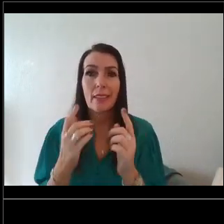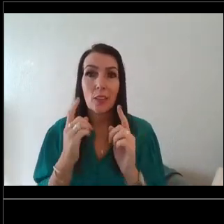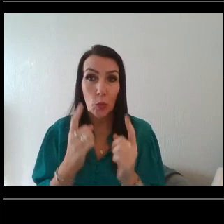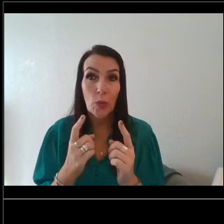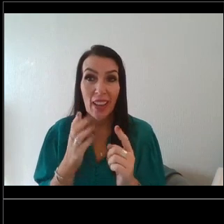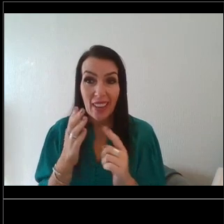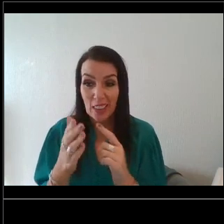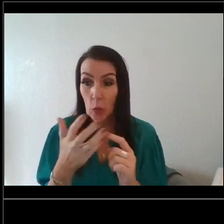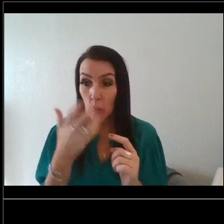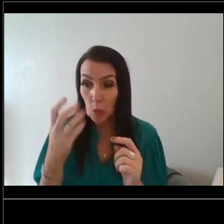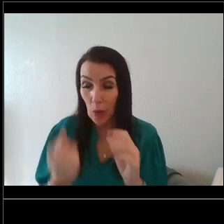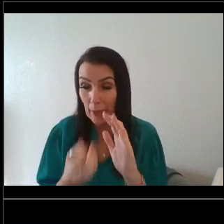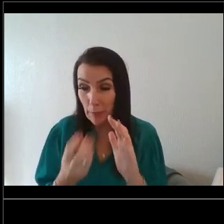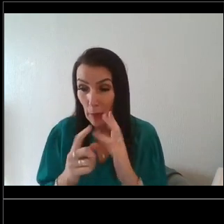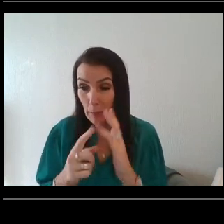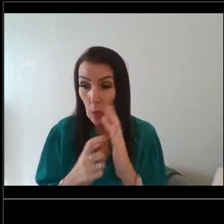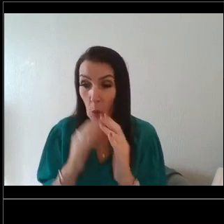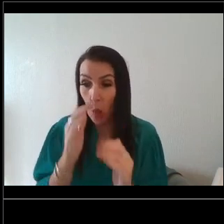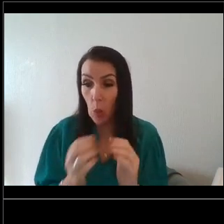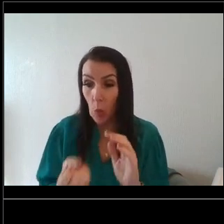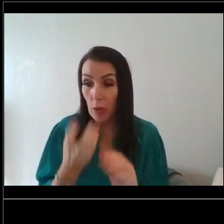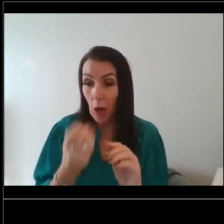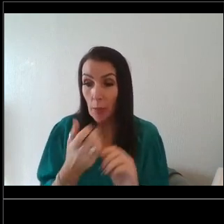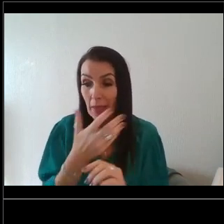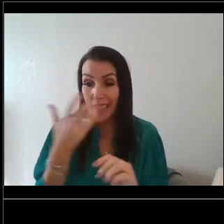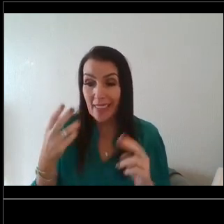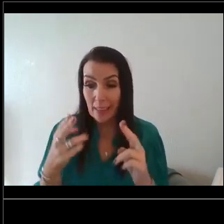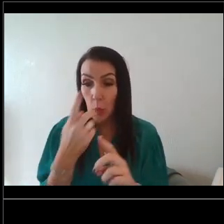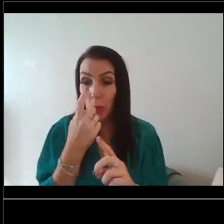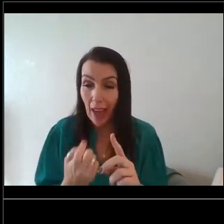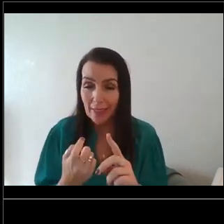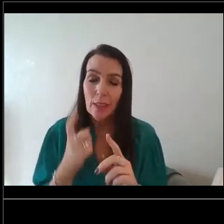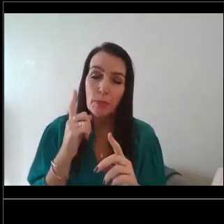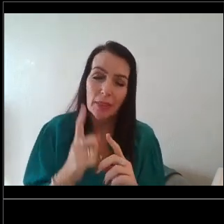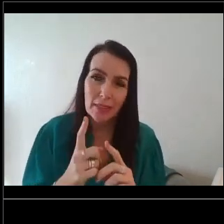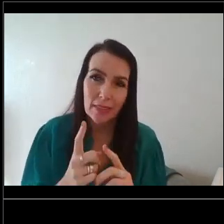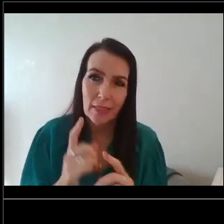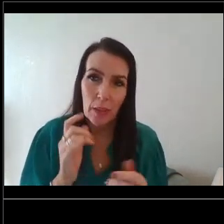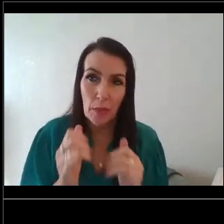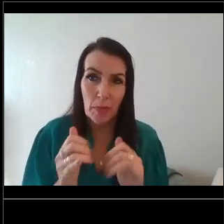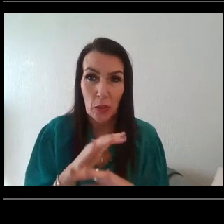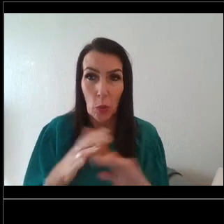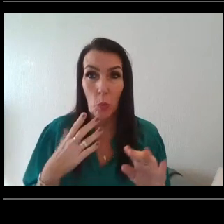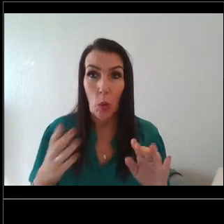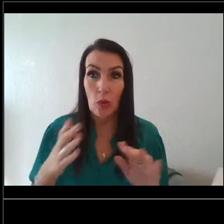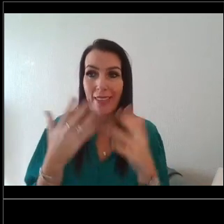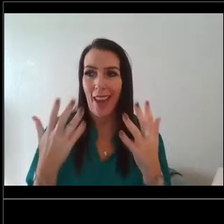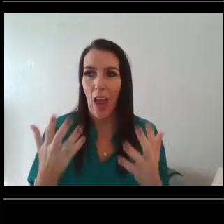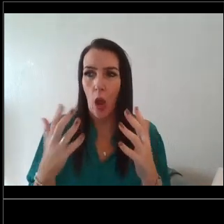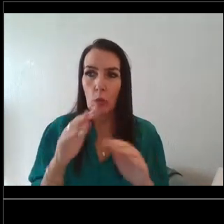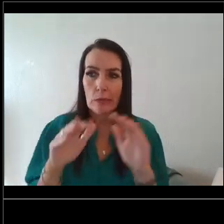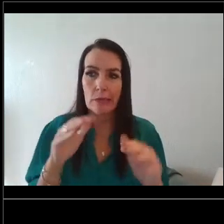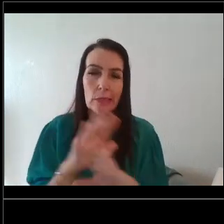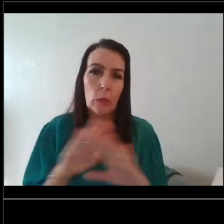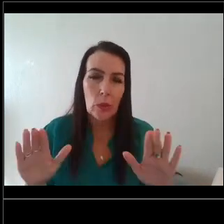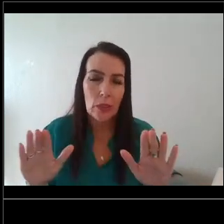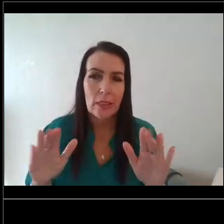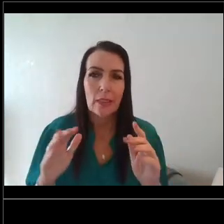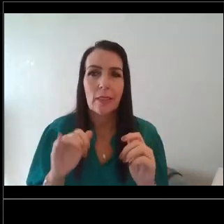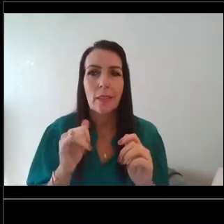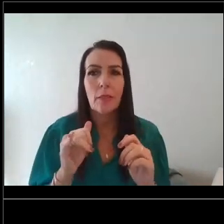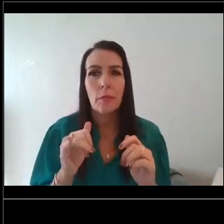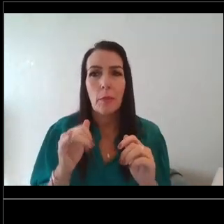heat pump or a low carbon heating system. It's just you're probably not going to want to go there right now. It's probably something